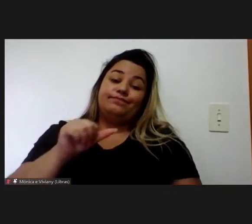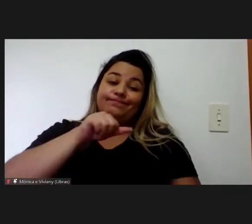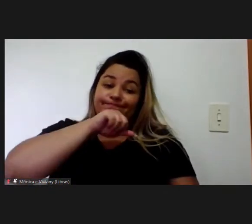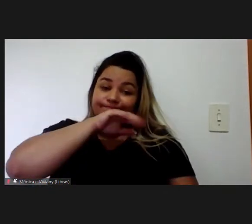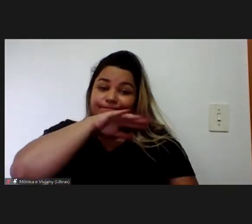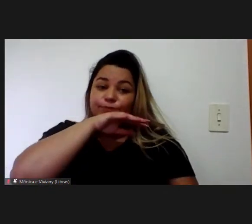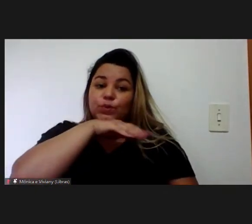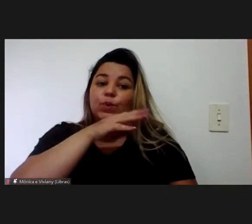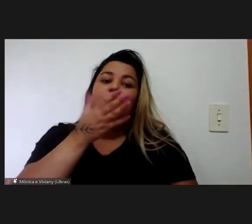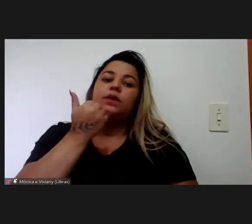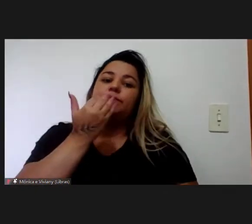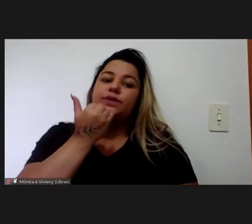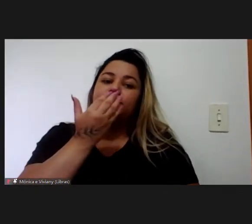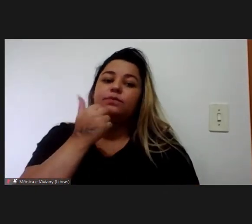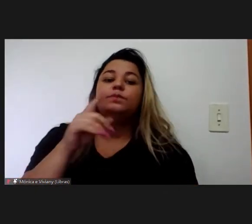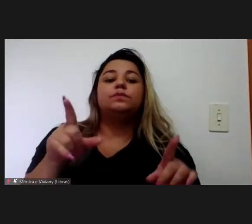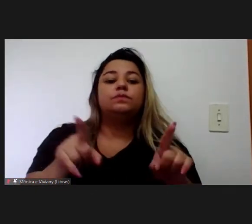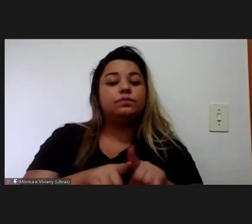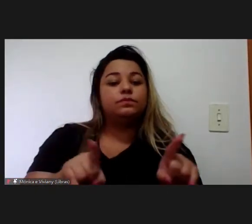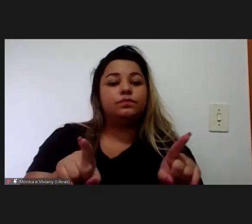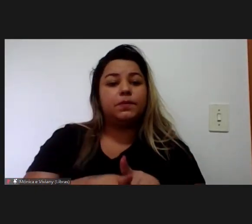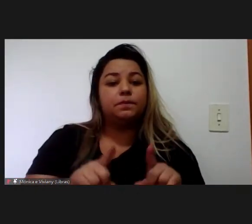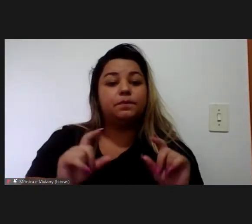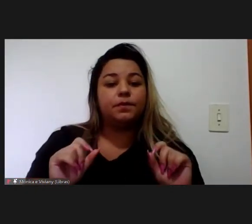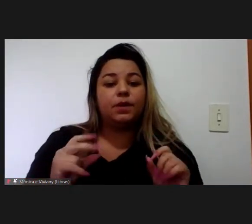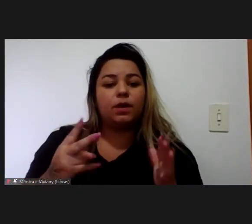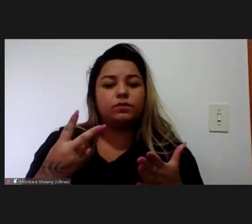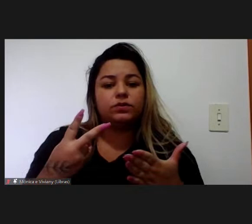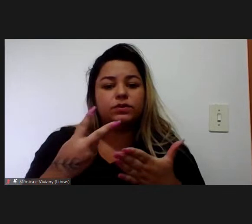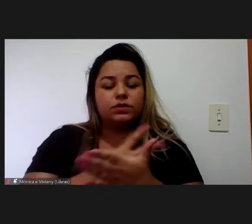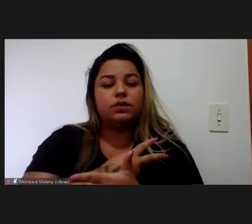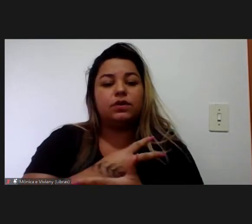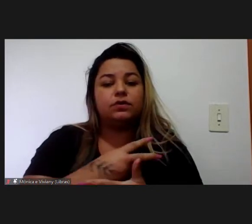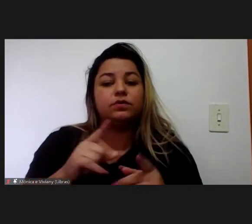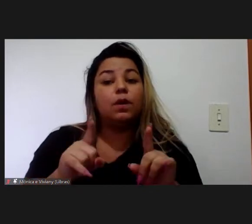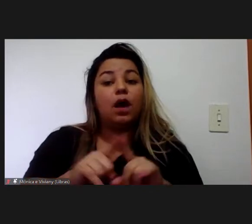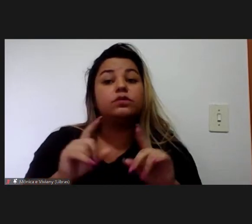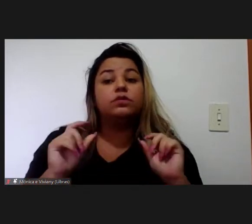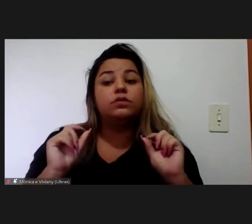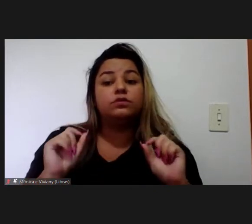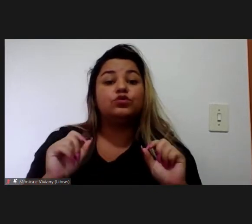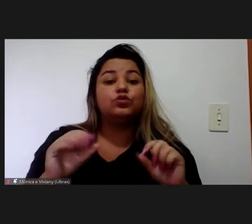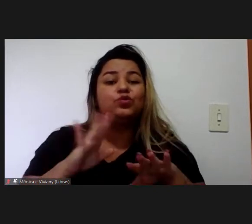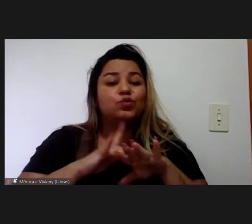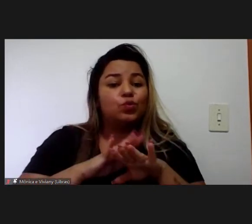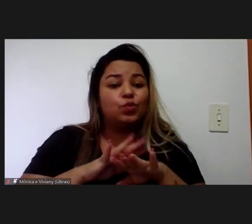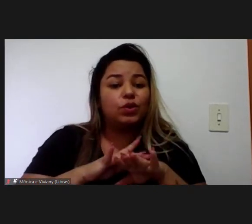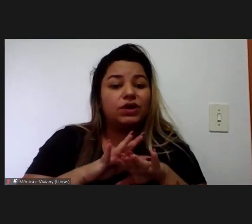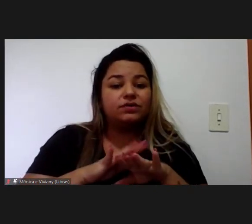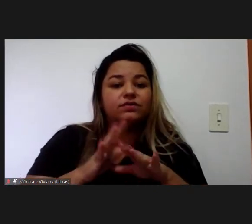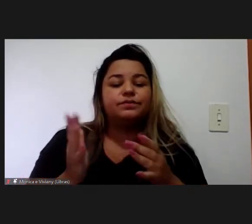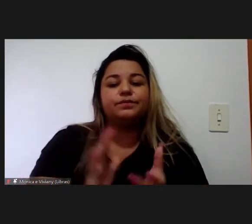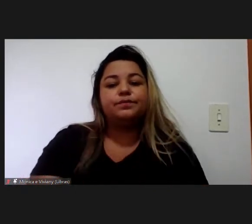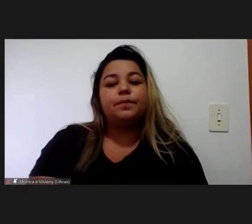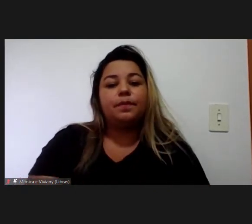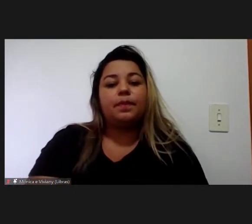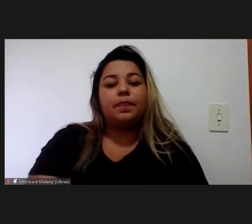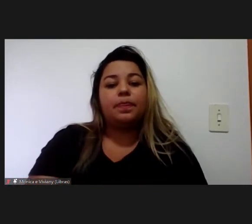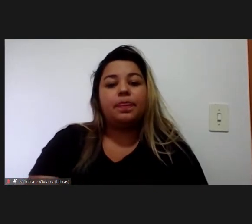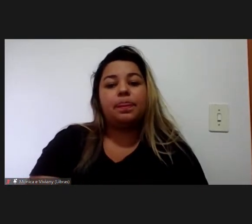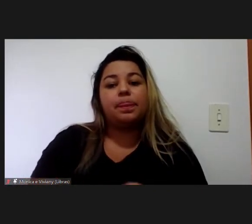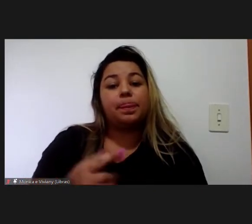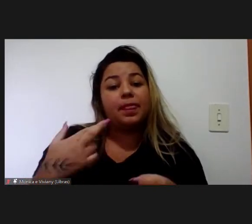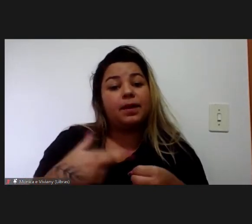The bad nutrition will take these risks, will be a risk factors related to the diseases